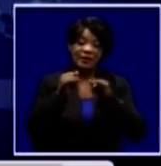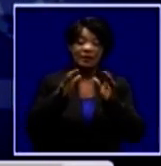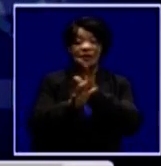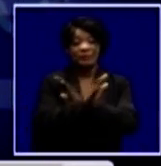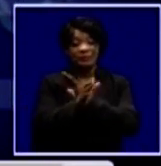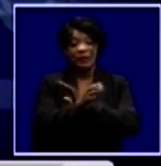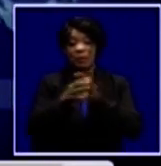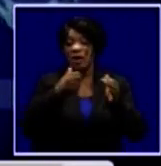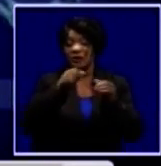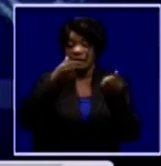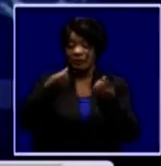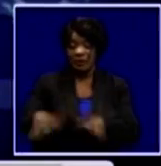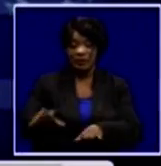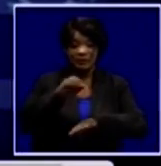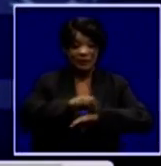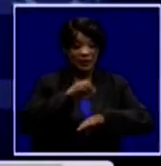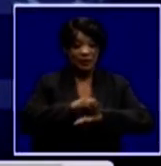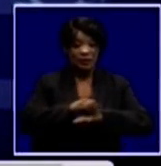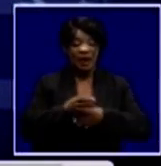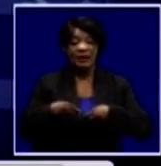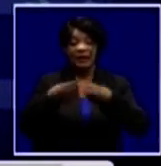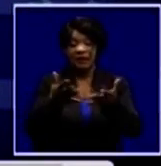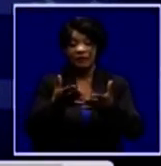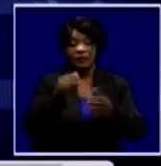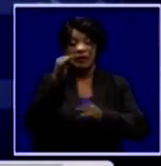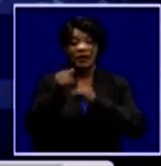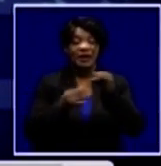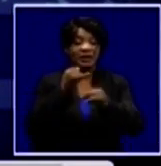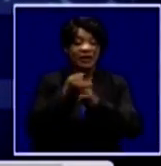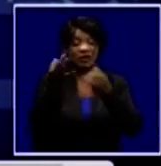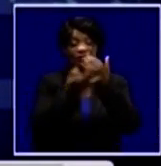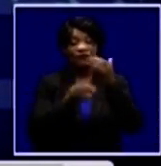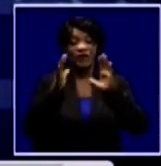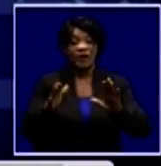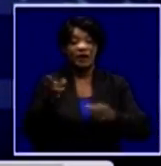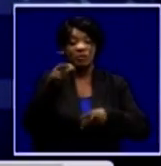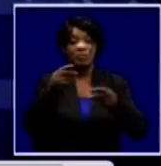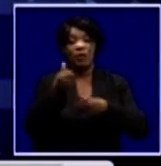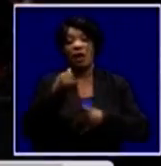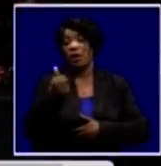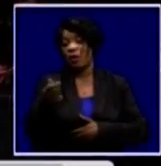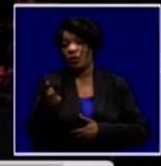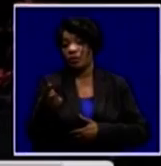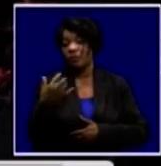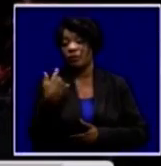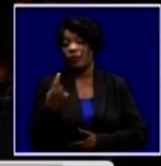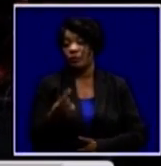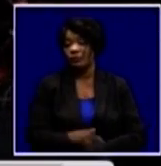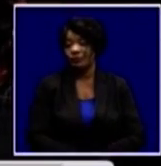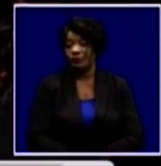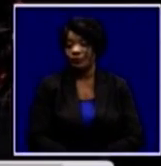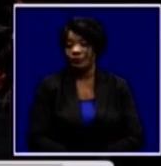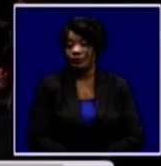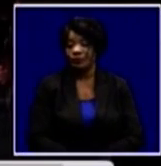leave this opportunity to foreign companies alone, but come on board and participate. And of course, as a province,